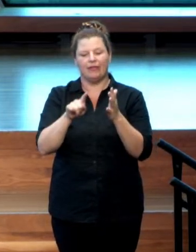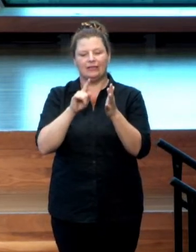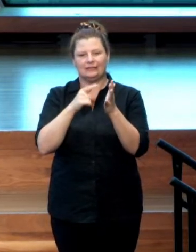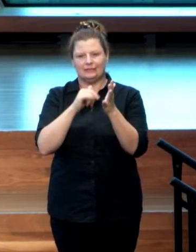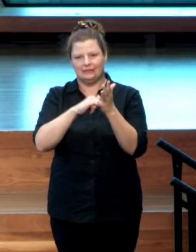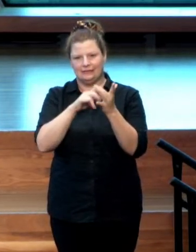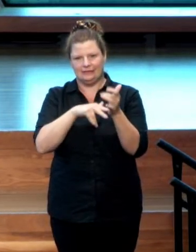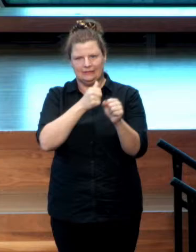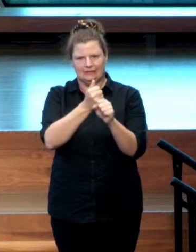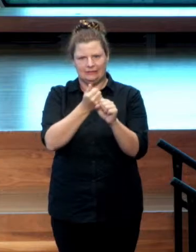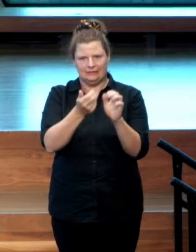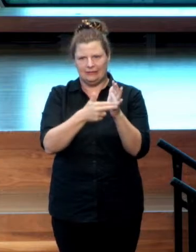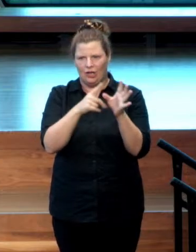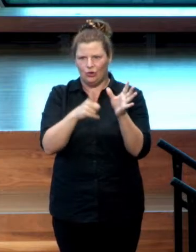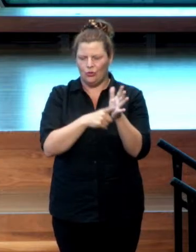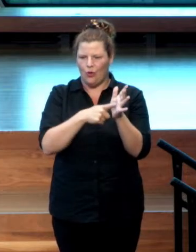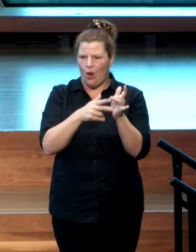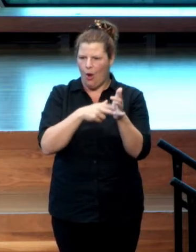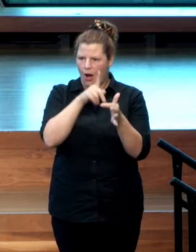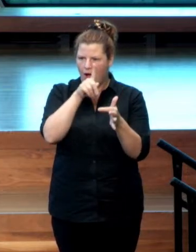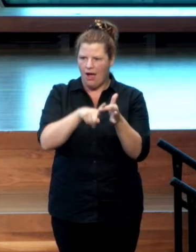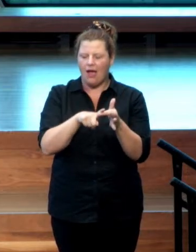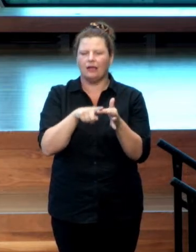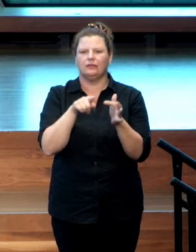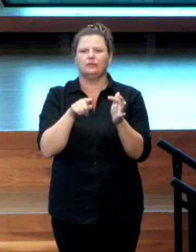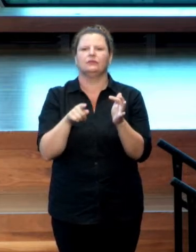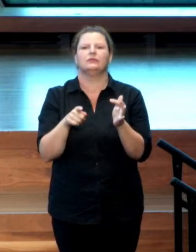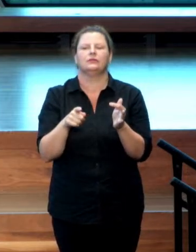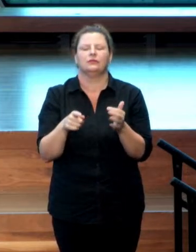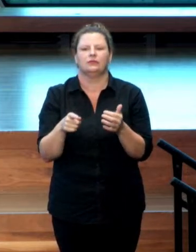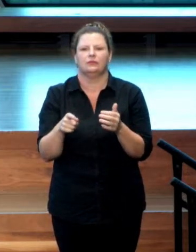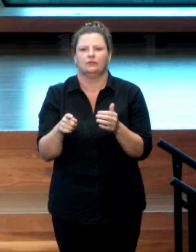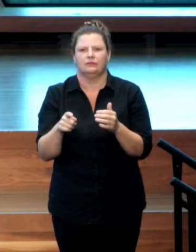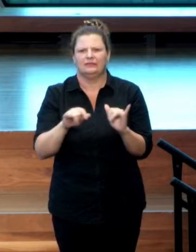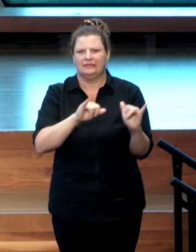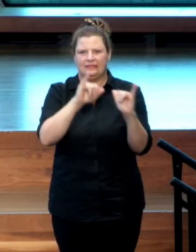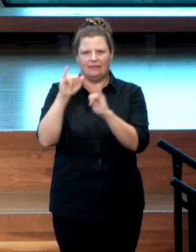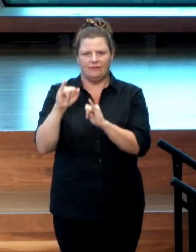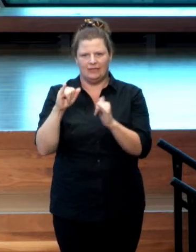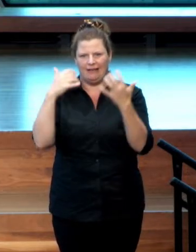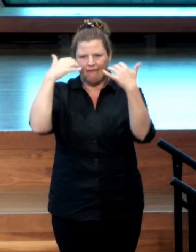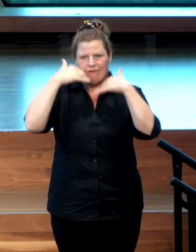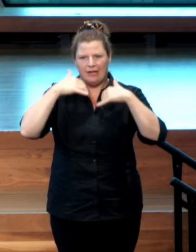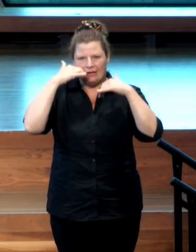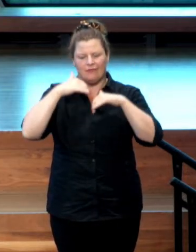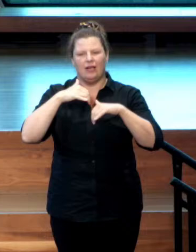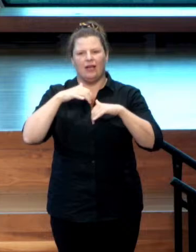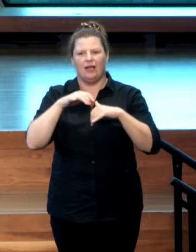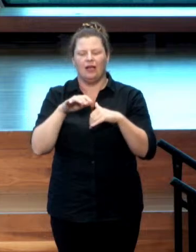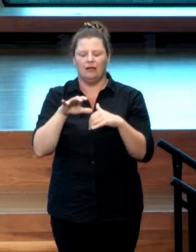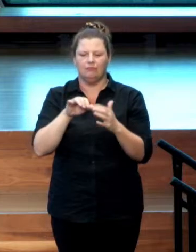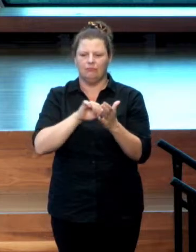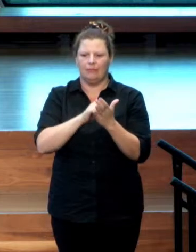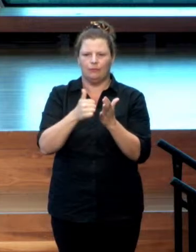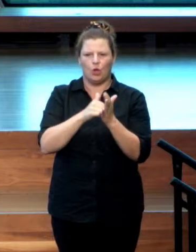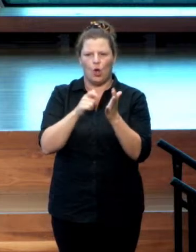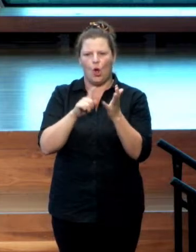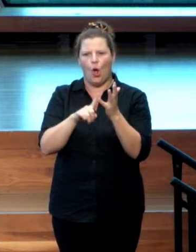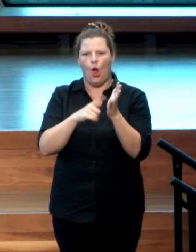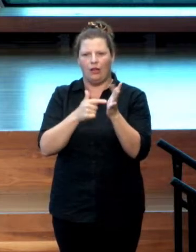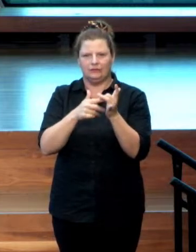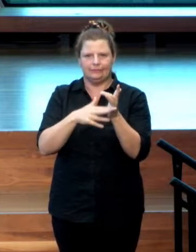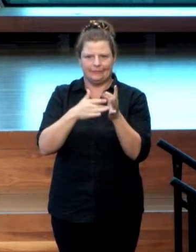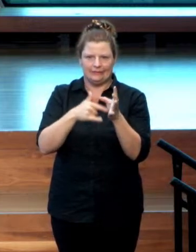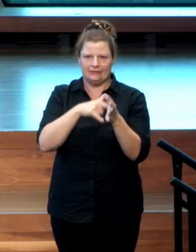Brendan Colley, published by Transit Lounge. This Devastating Fever by Sophie Cunningham, published by Ultima Press.